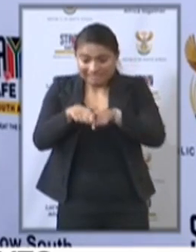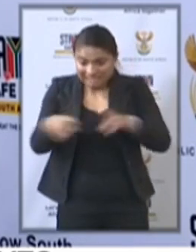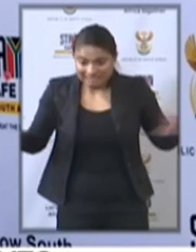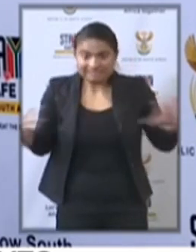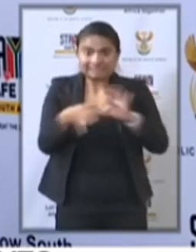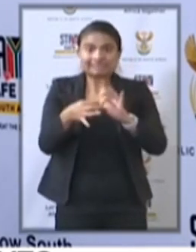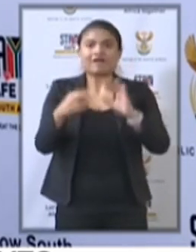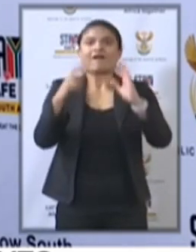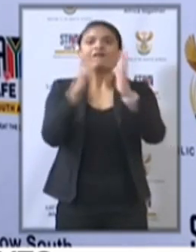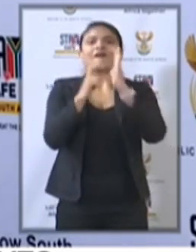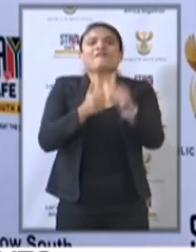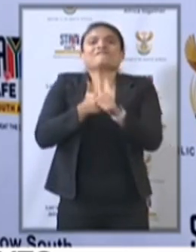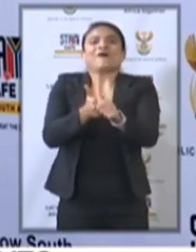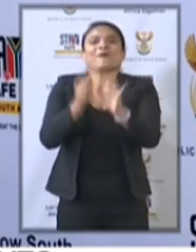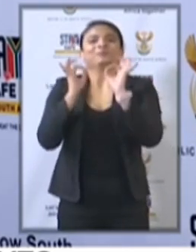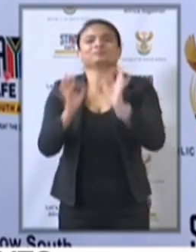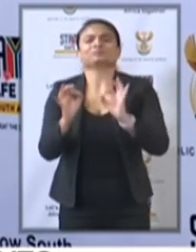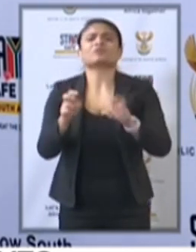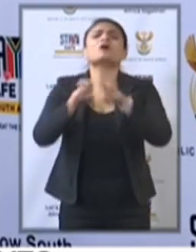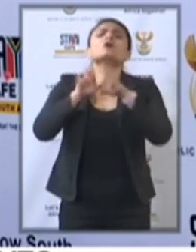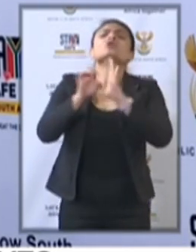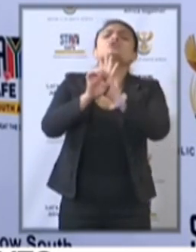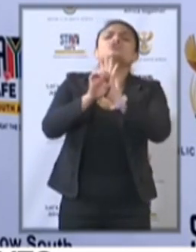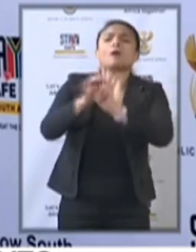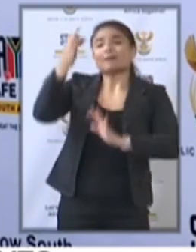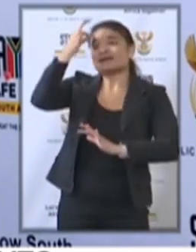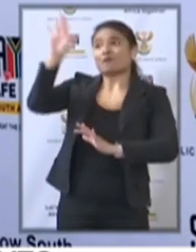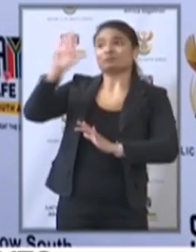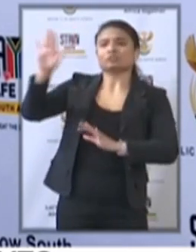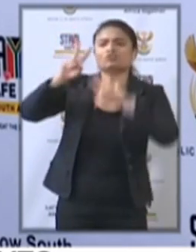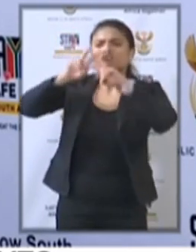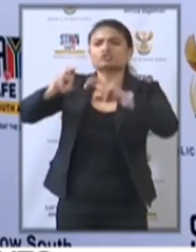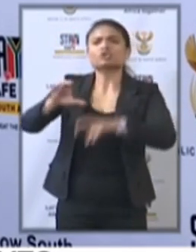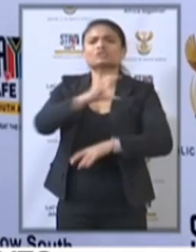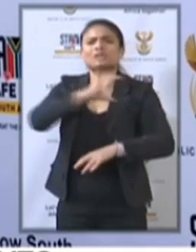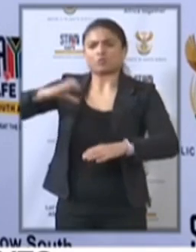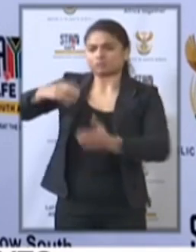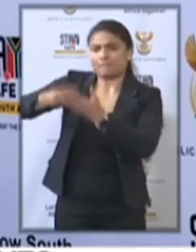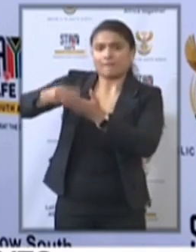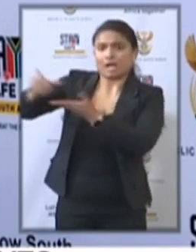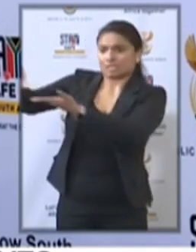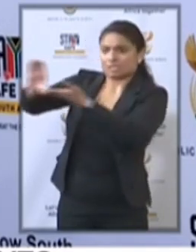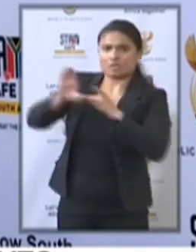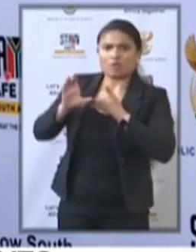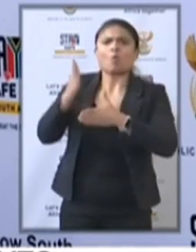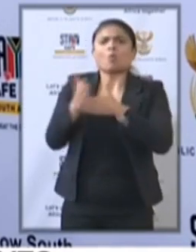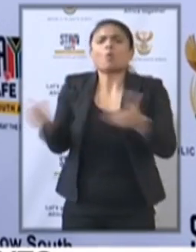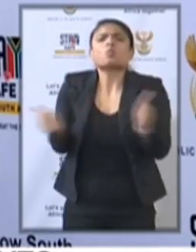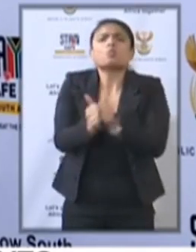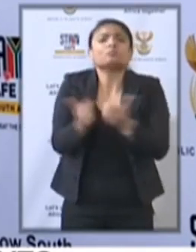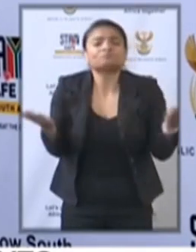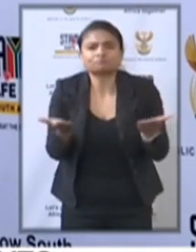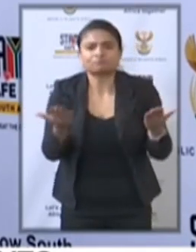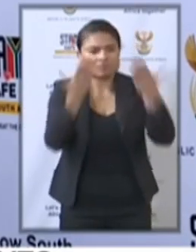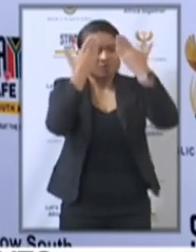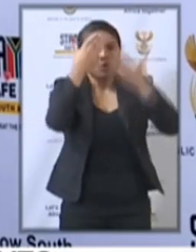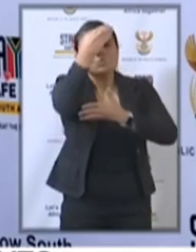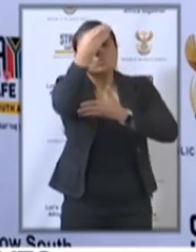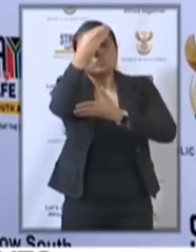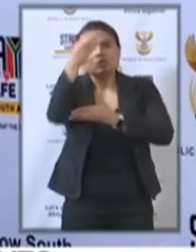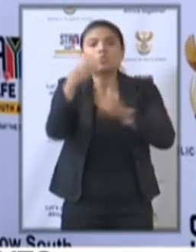departments, research councils, and funding agencies working together with academia and the private sector